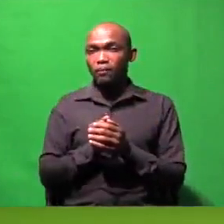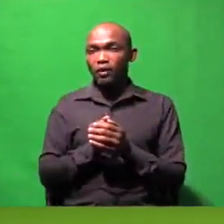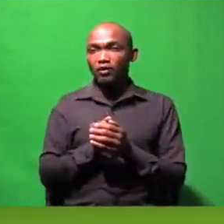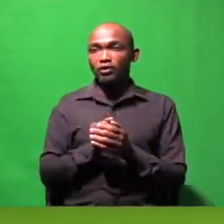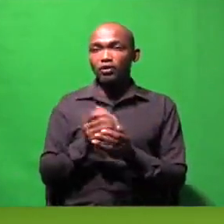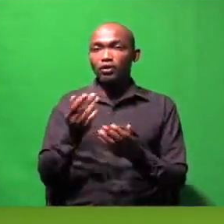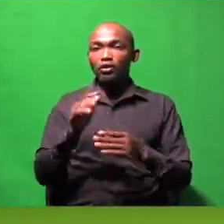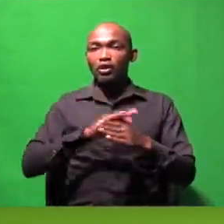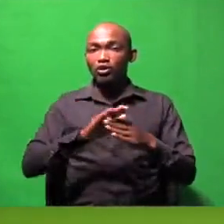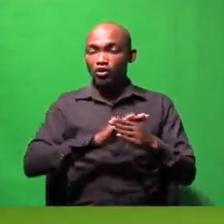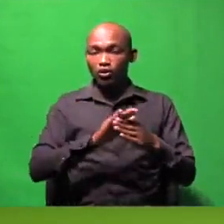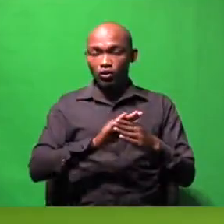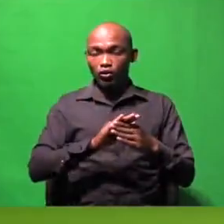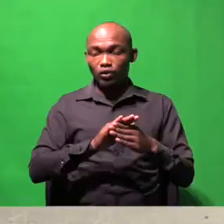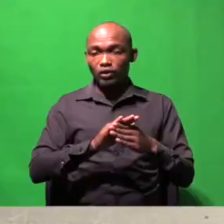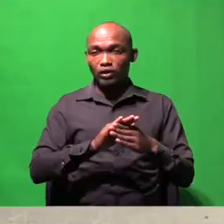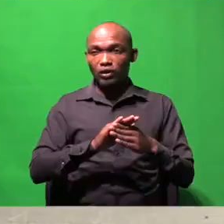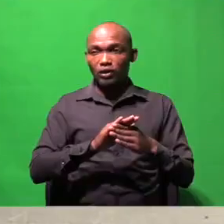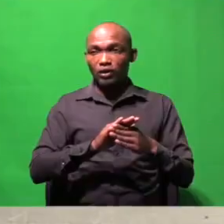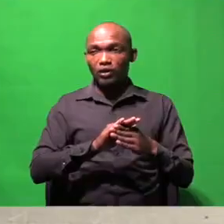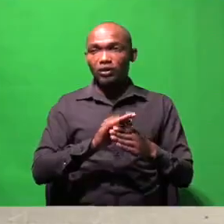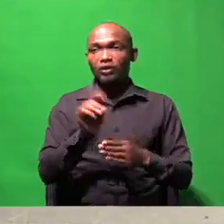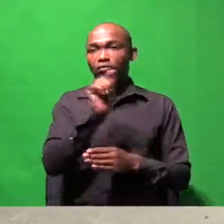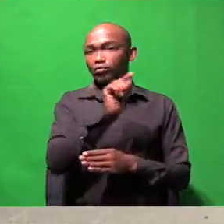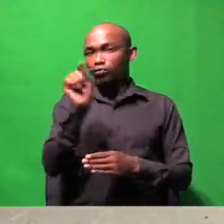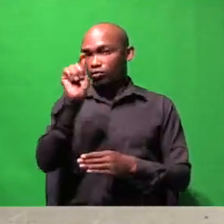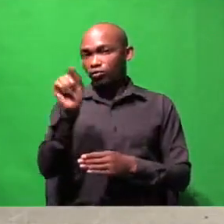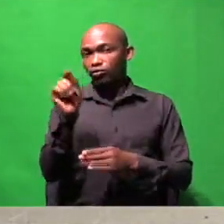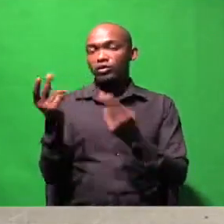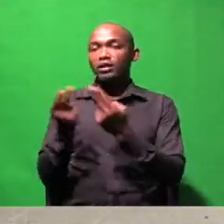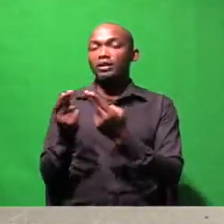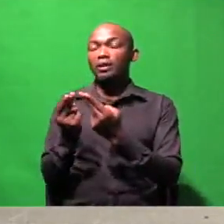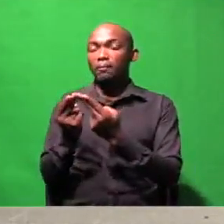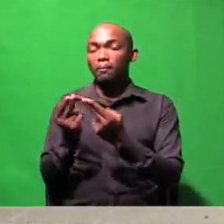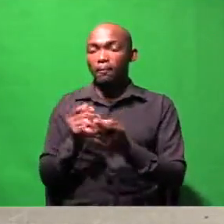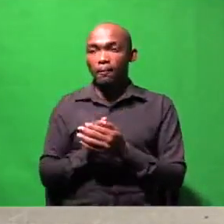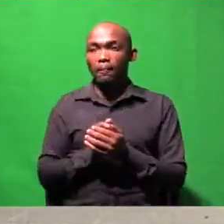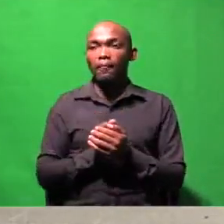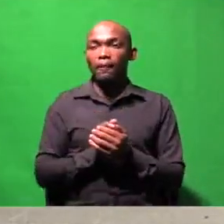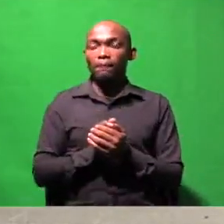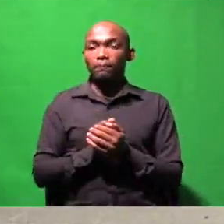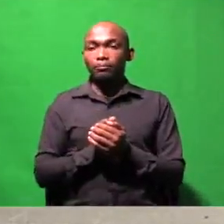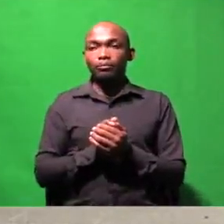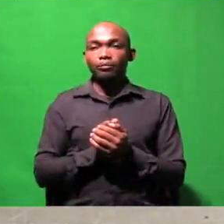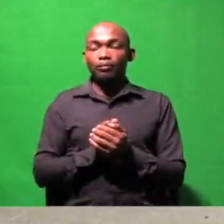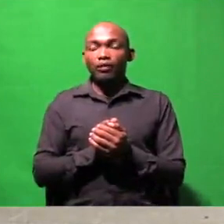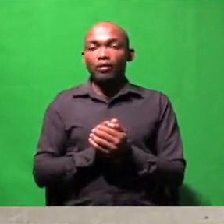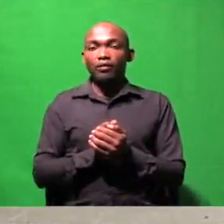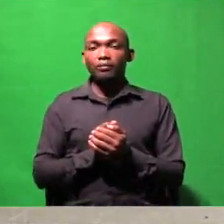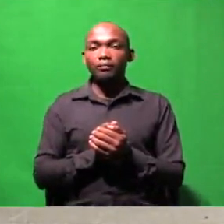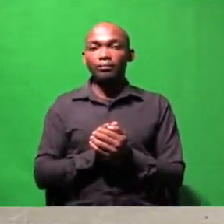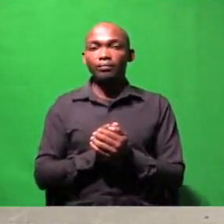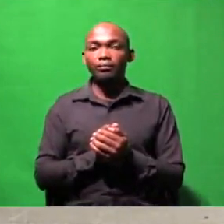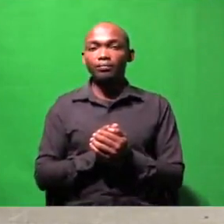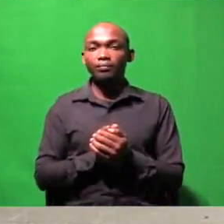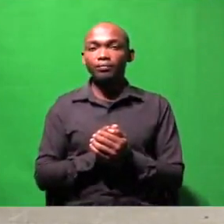that this one directly resembles to this one. This could be the Dalton atomic theory, and that one